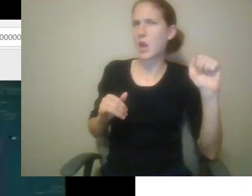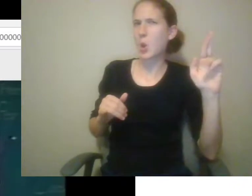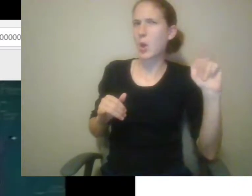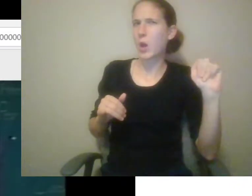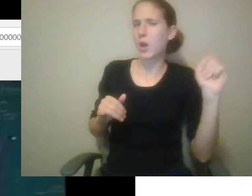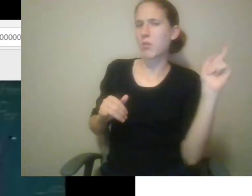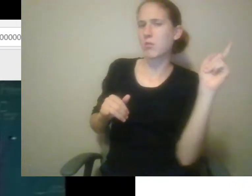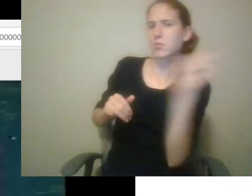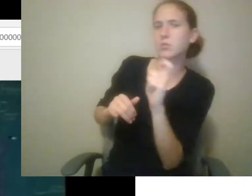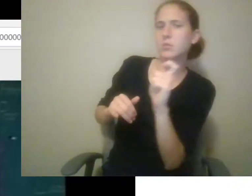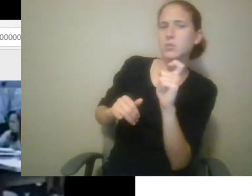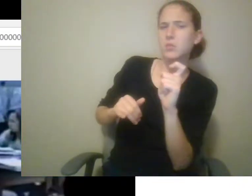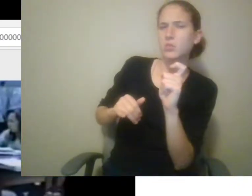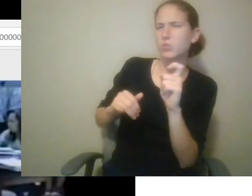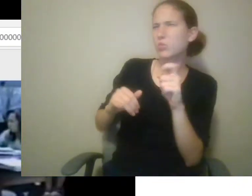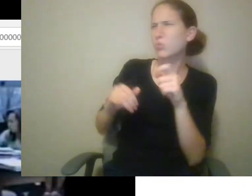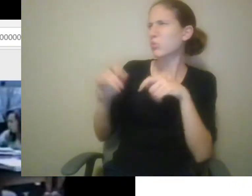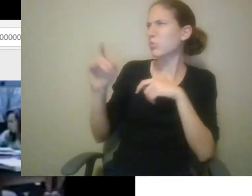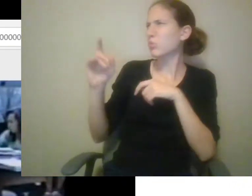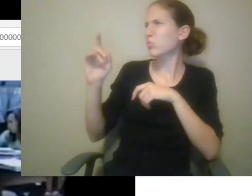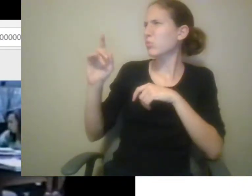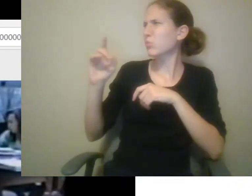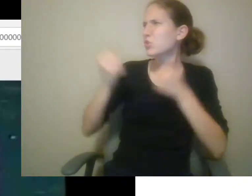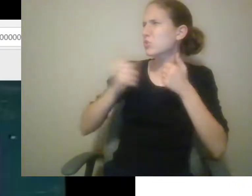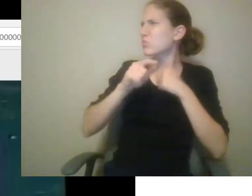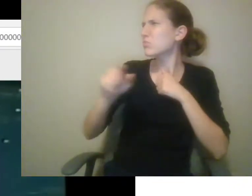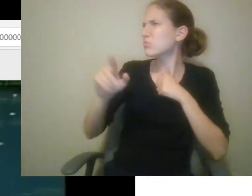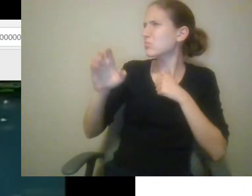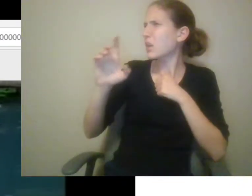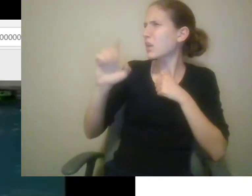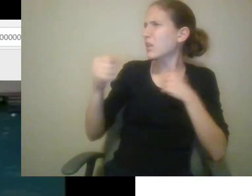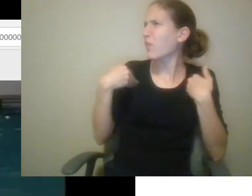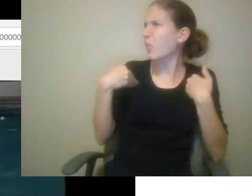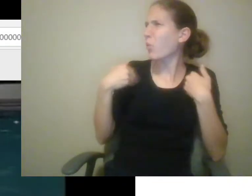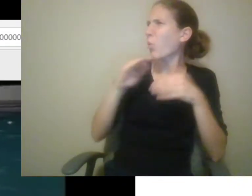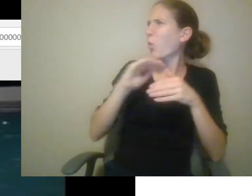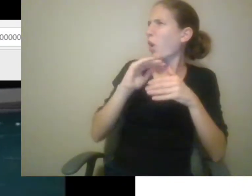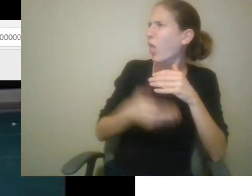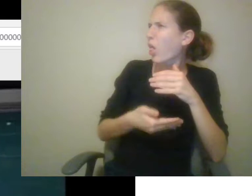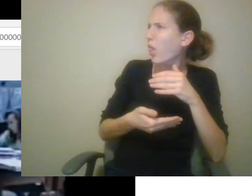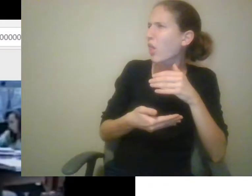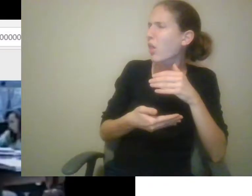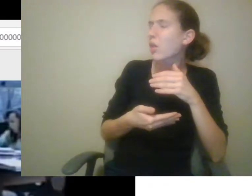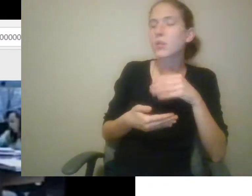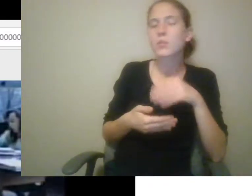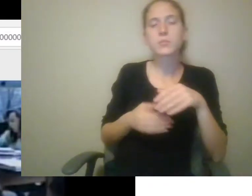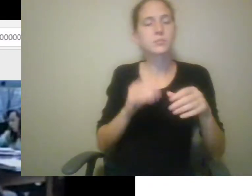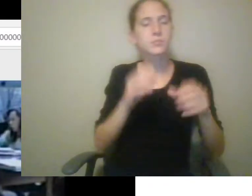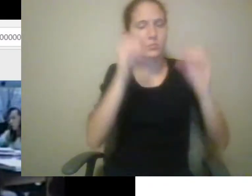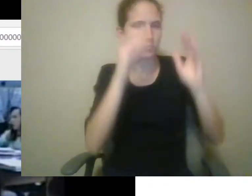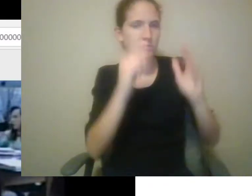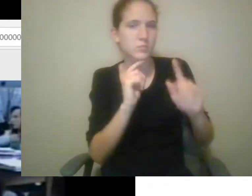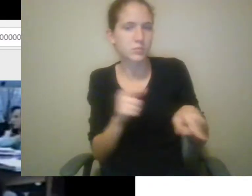What cells is the cell wall found in? Plant cells and bacteria cells.